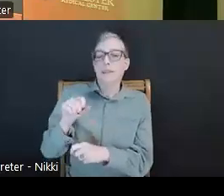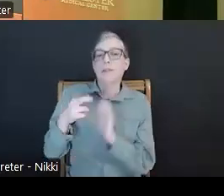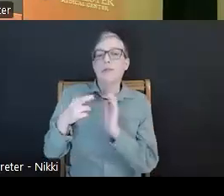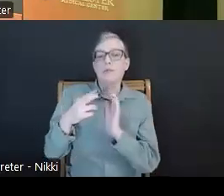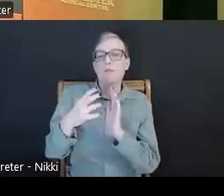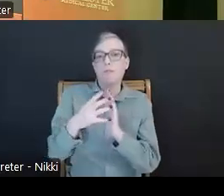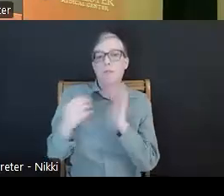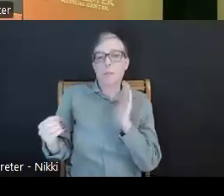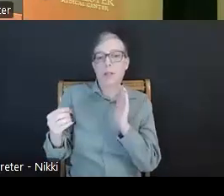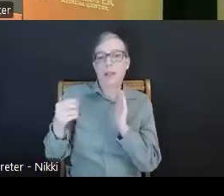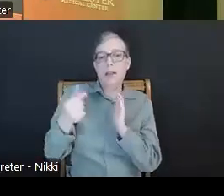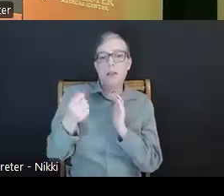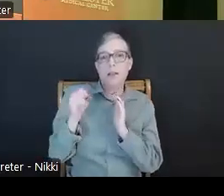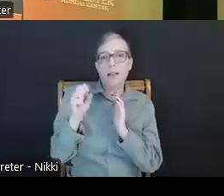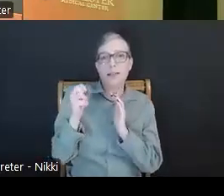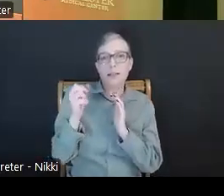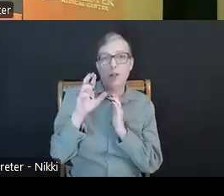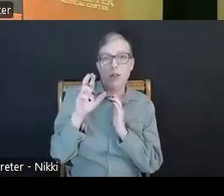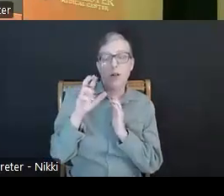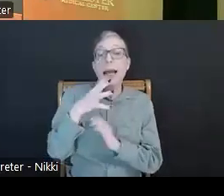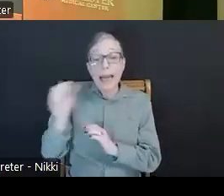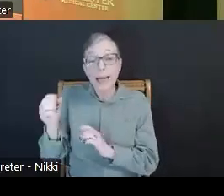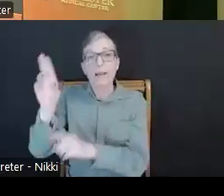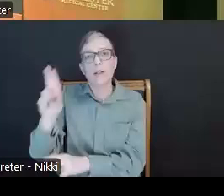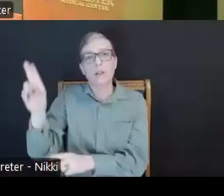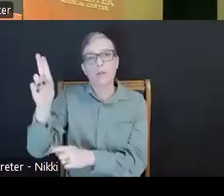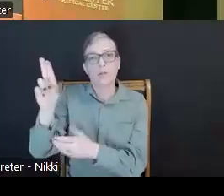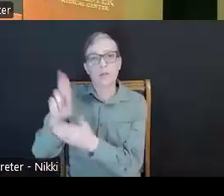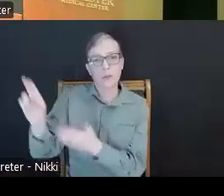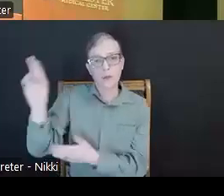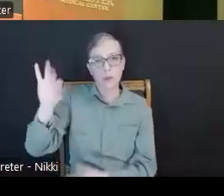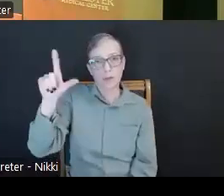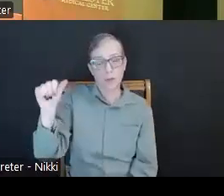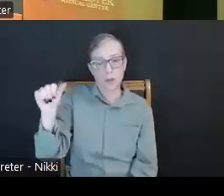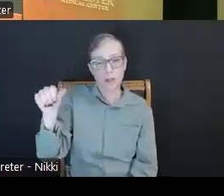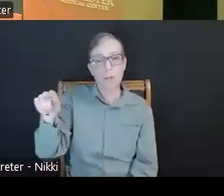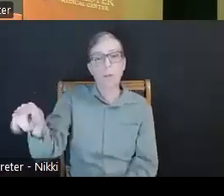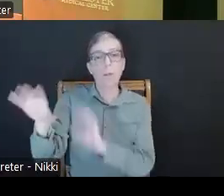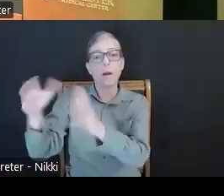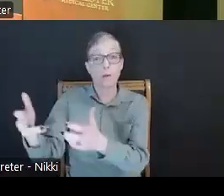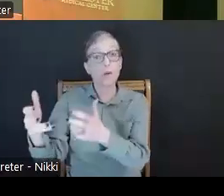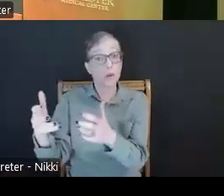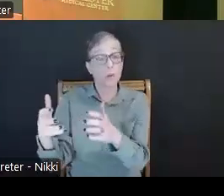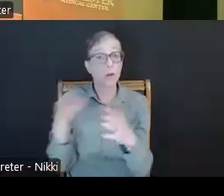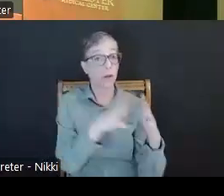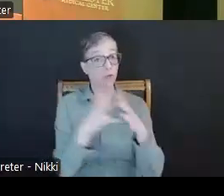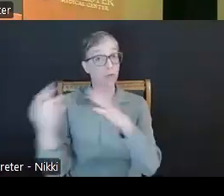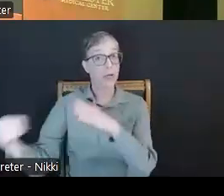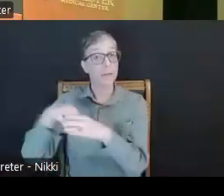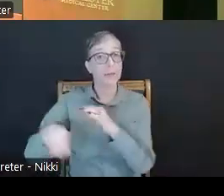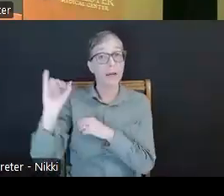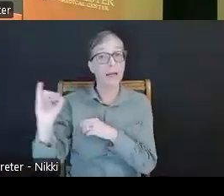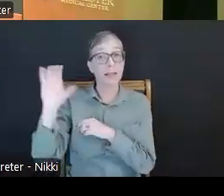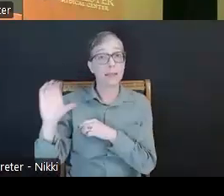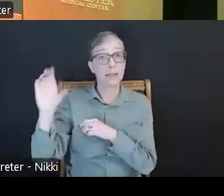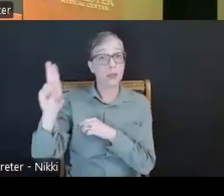team at University of Florida who also were able to replicate this finding in the ICU. They were not able to replicate it in their overall population, but they did